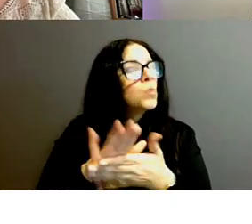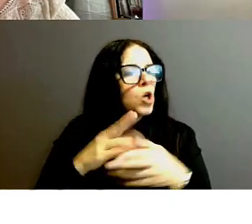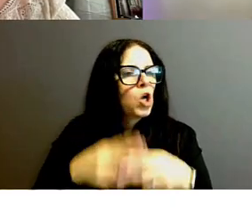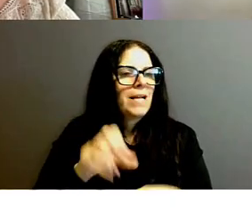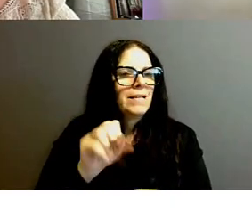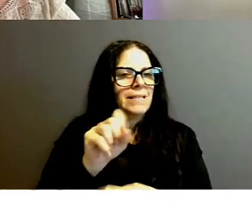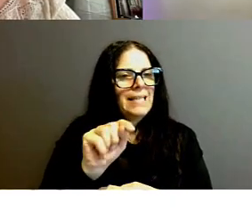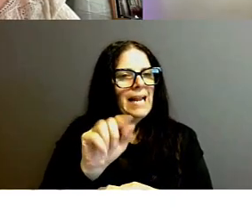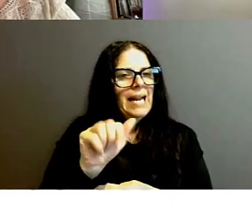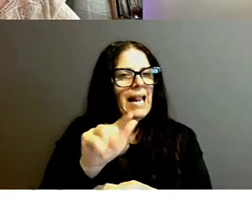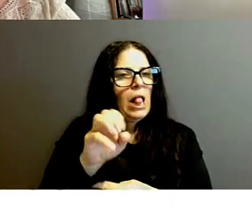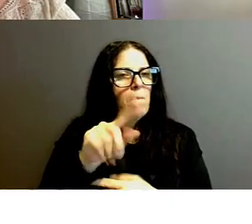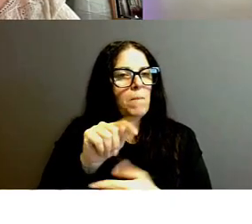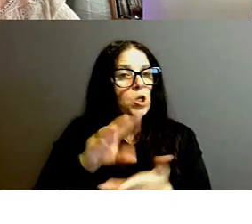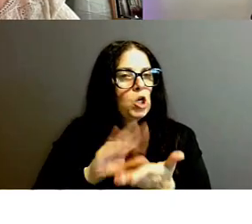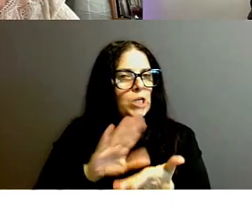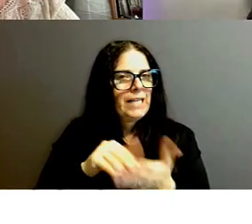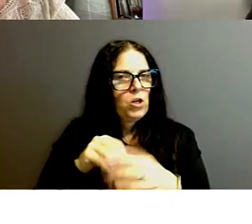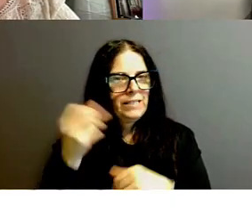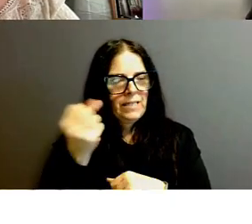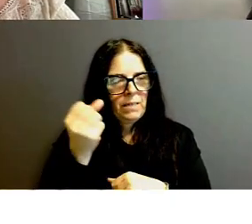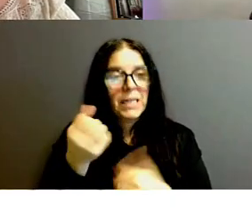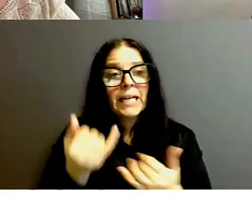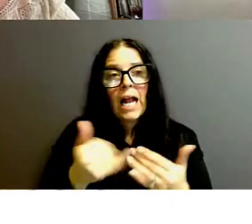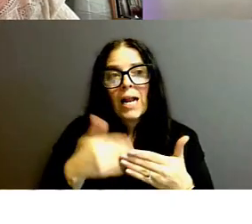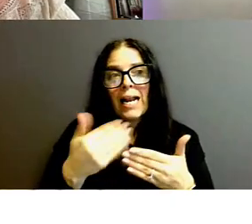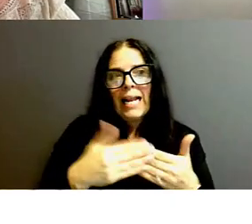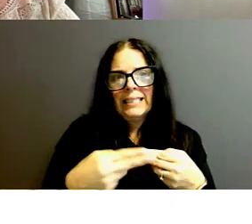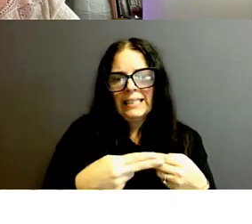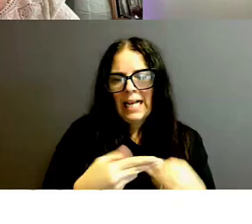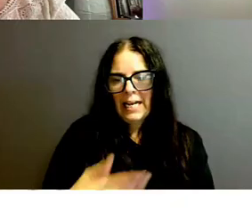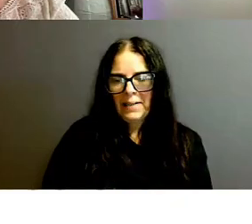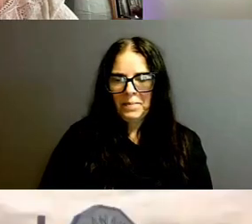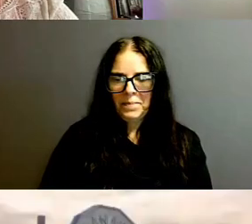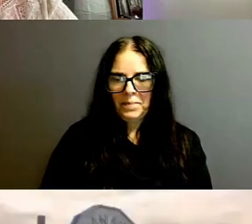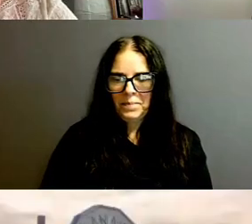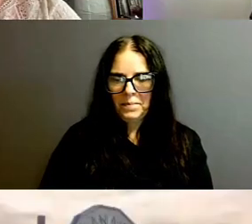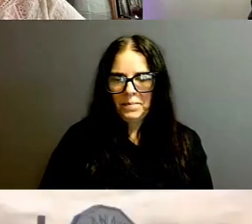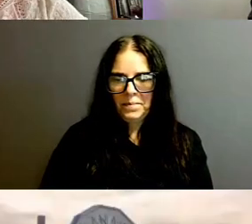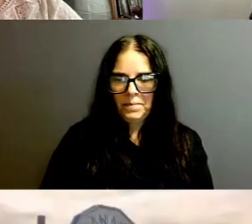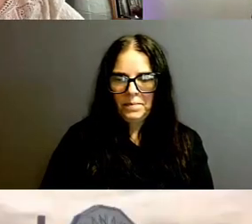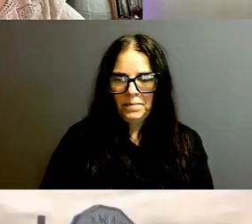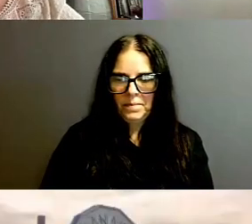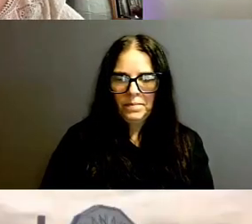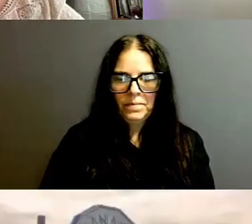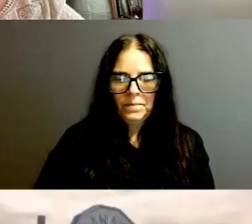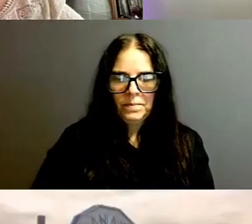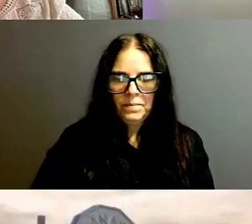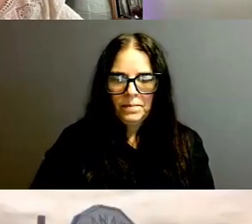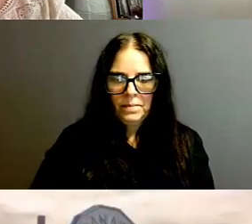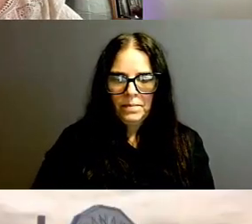Sudbury. So, maybe we'll go to the next slide. Absolutely. Sorry.